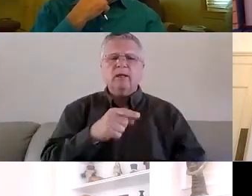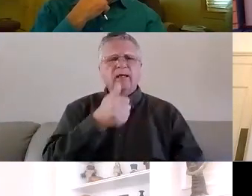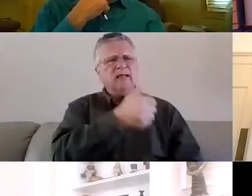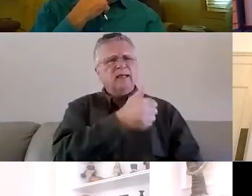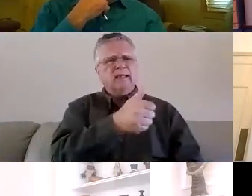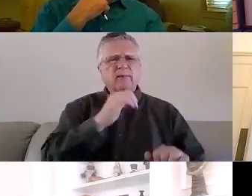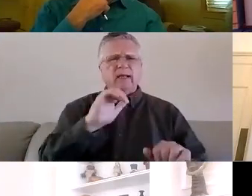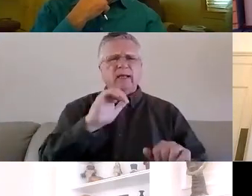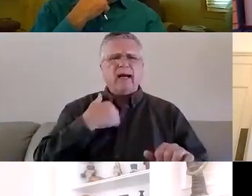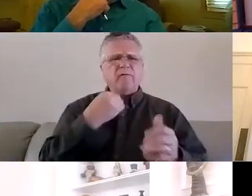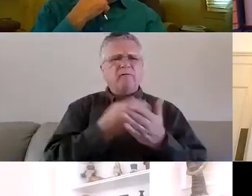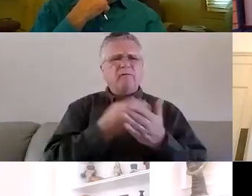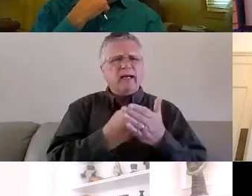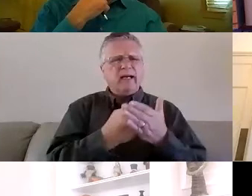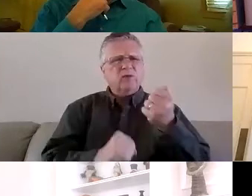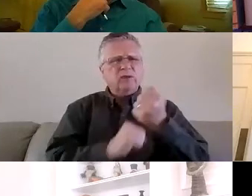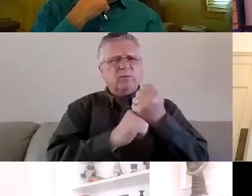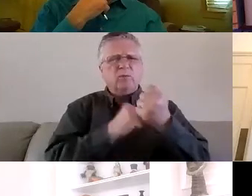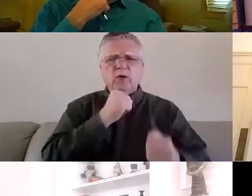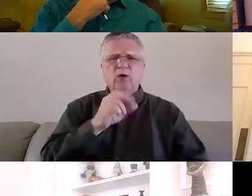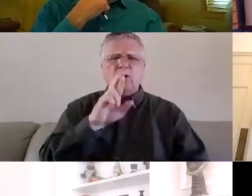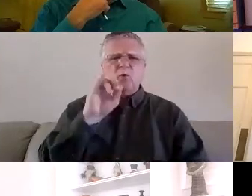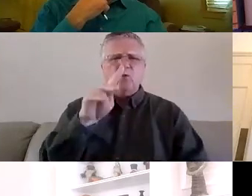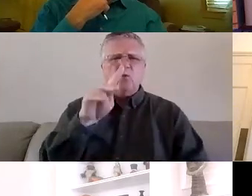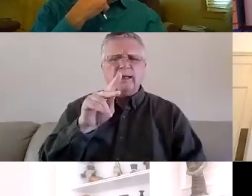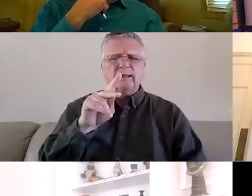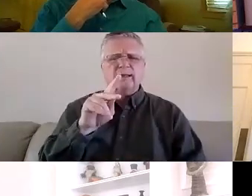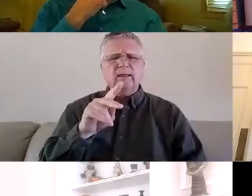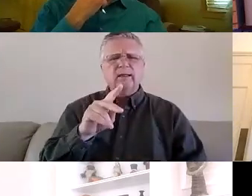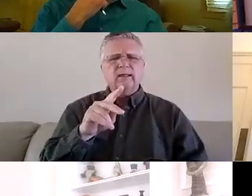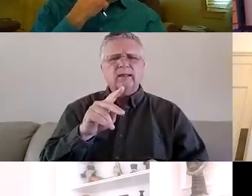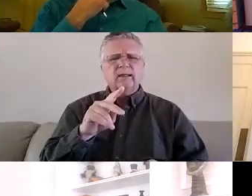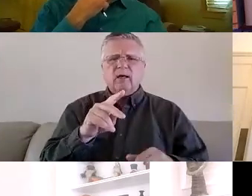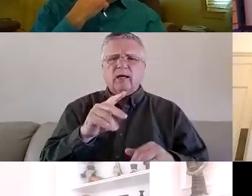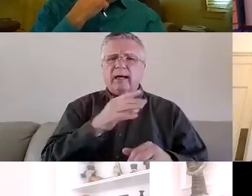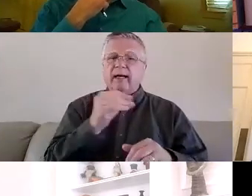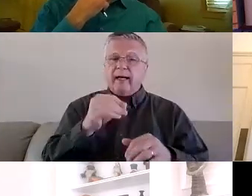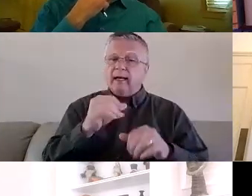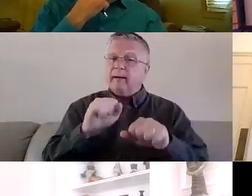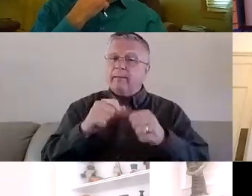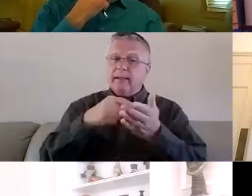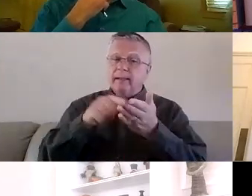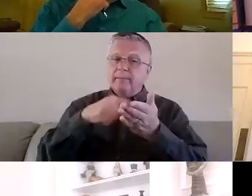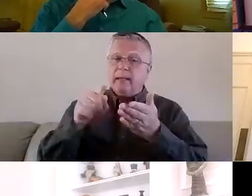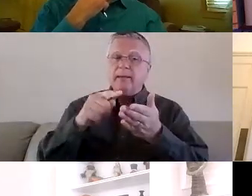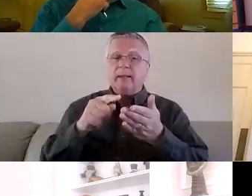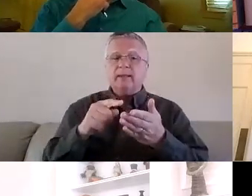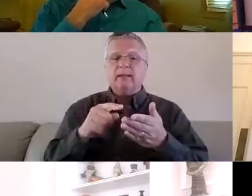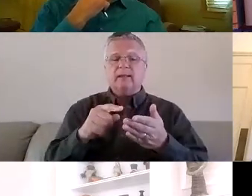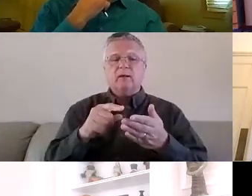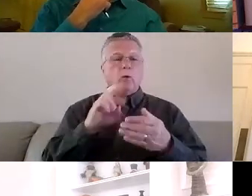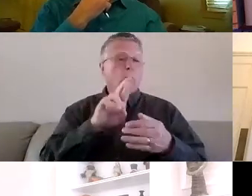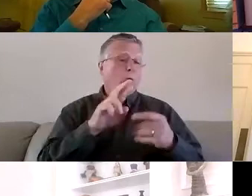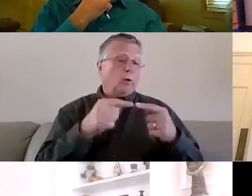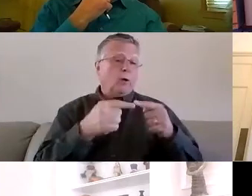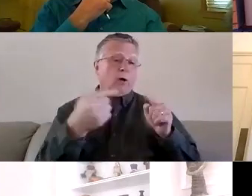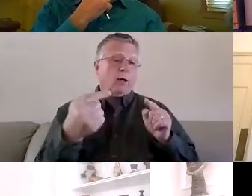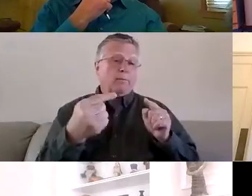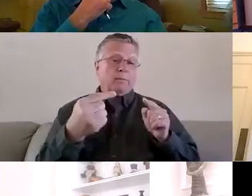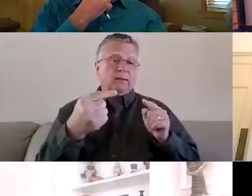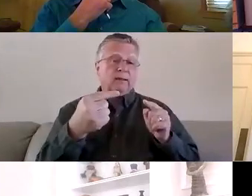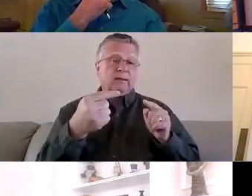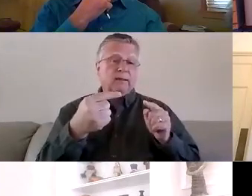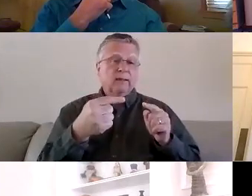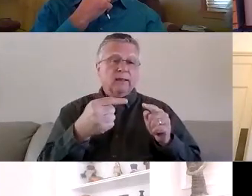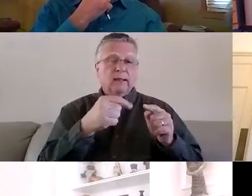risk not being able to make key payments, or the opposite, which is they hide symptoms, they